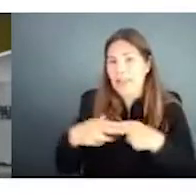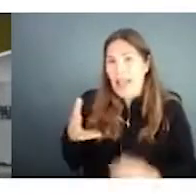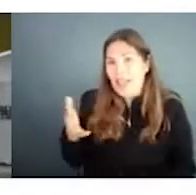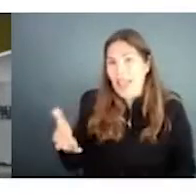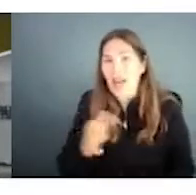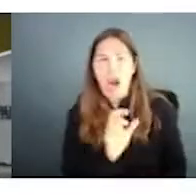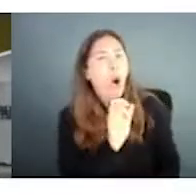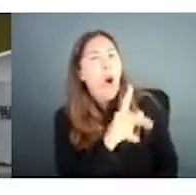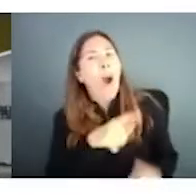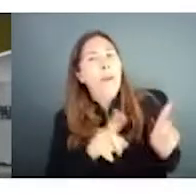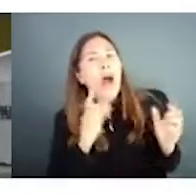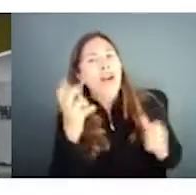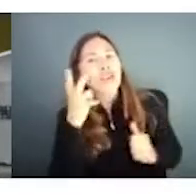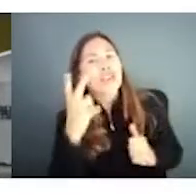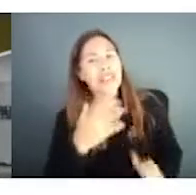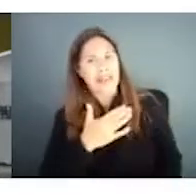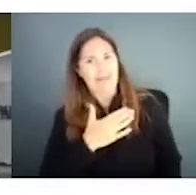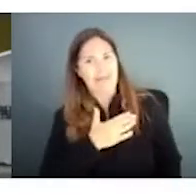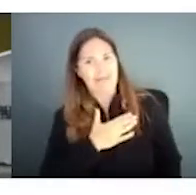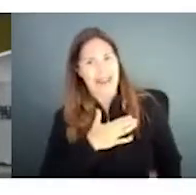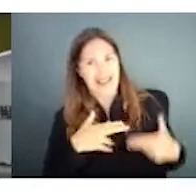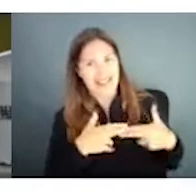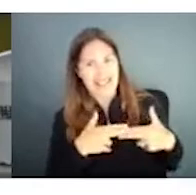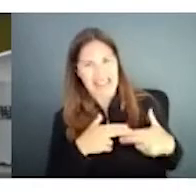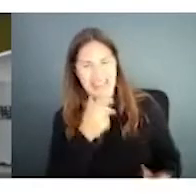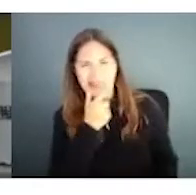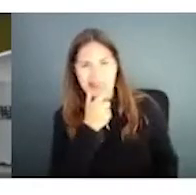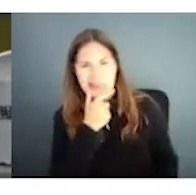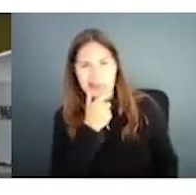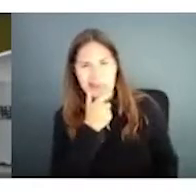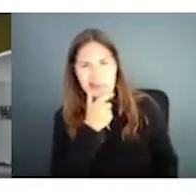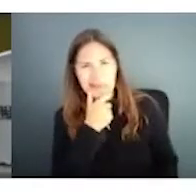Okay, but I need you to see my slide. So let's see.